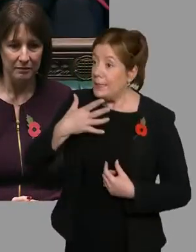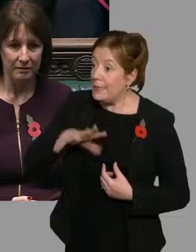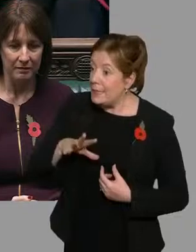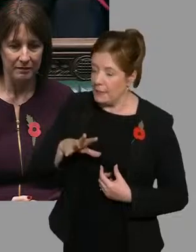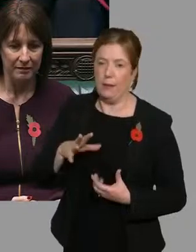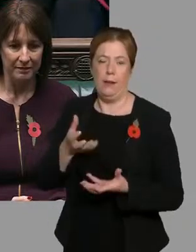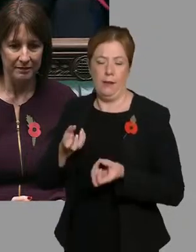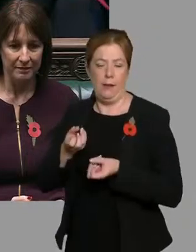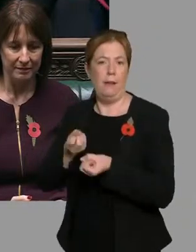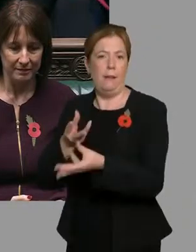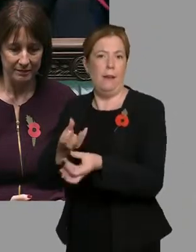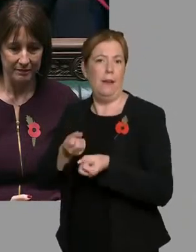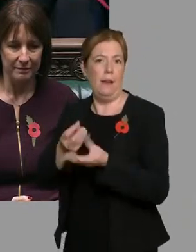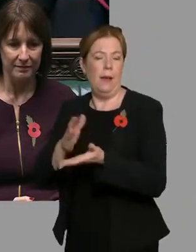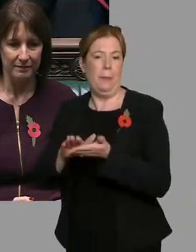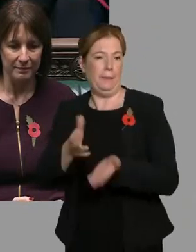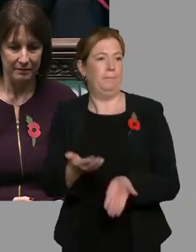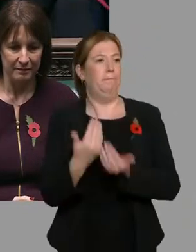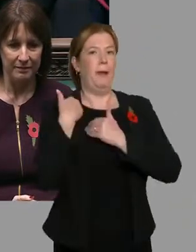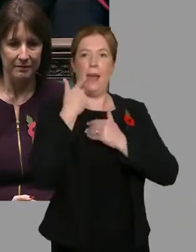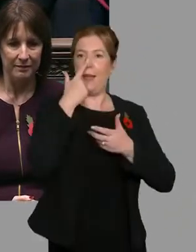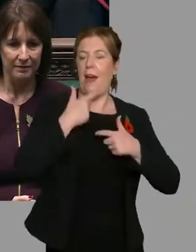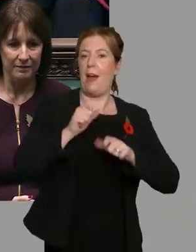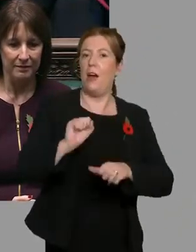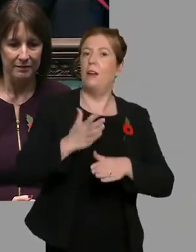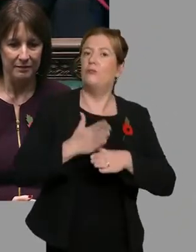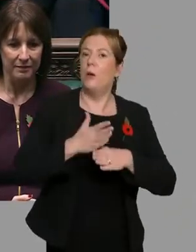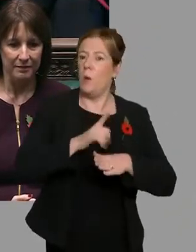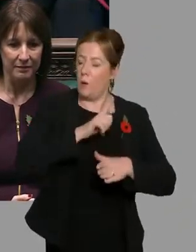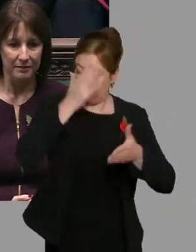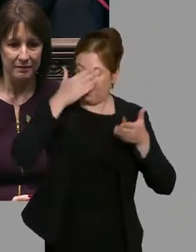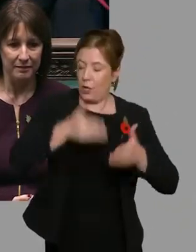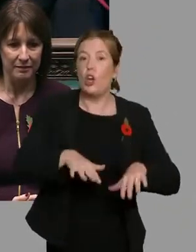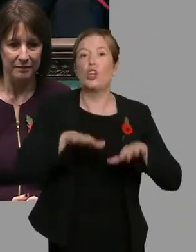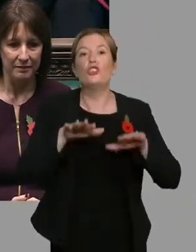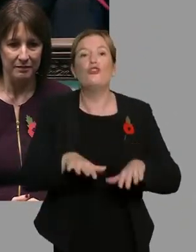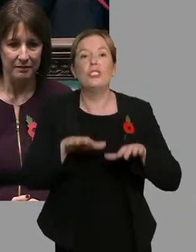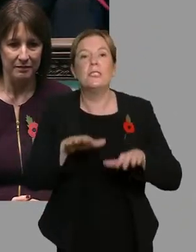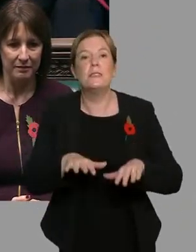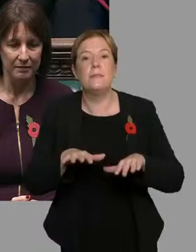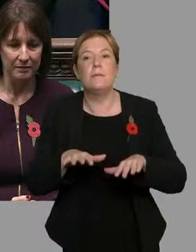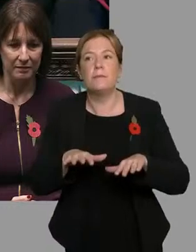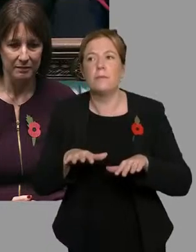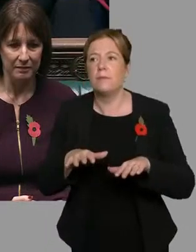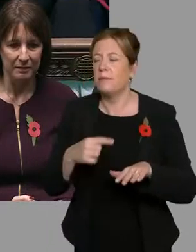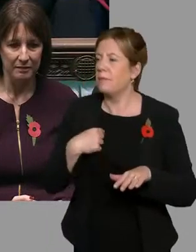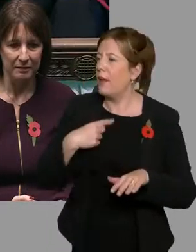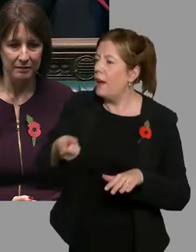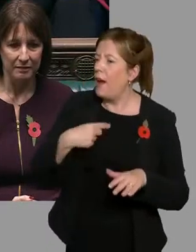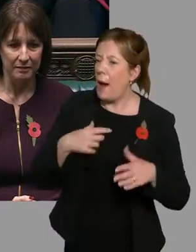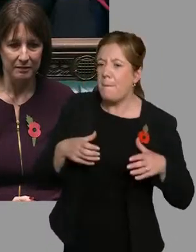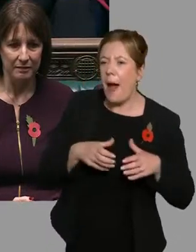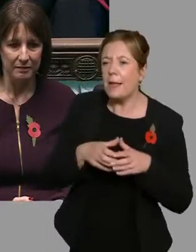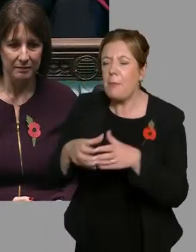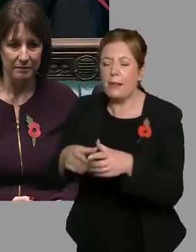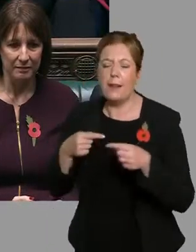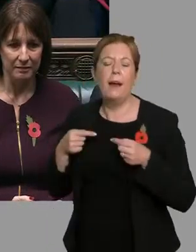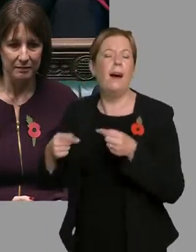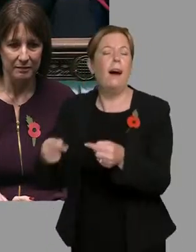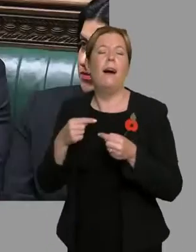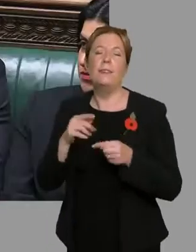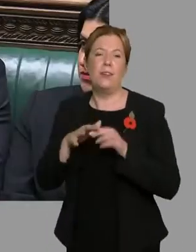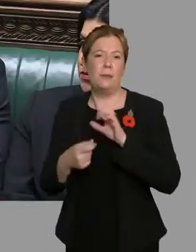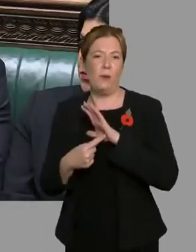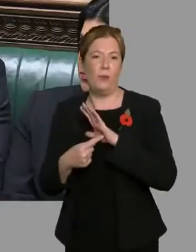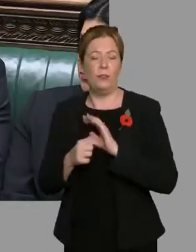for the country, and it's far more important than party politics. And the Foreign Secretary and I did meet President-elect Trump just a few weeks ago for